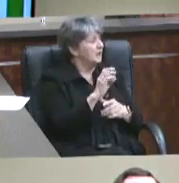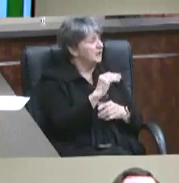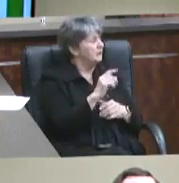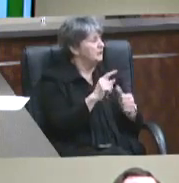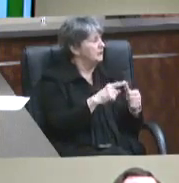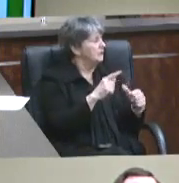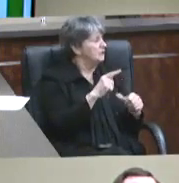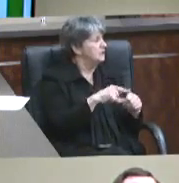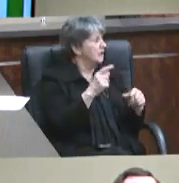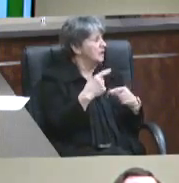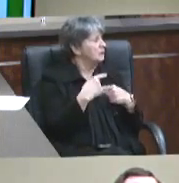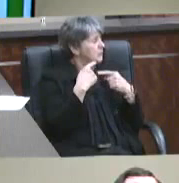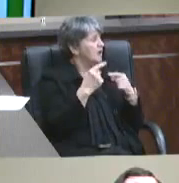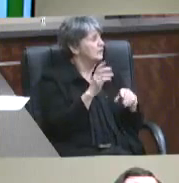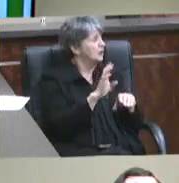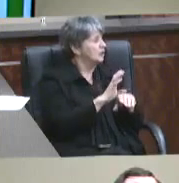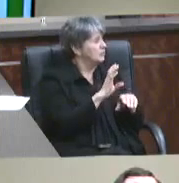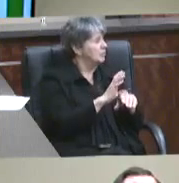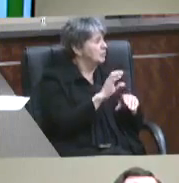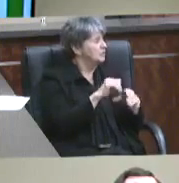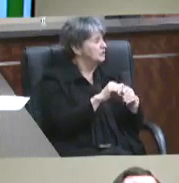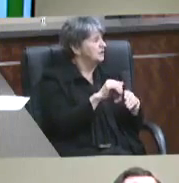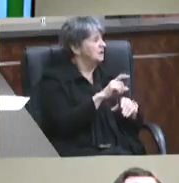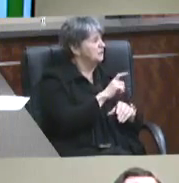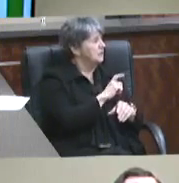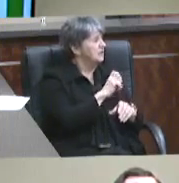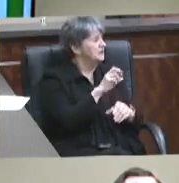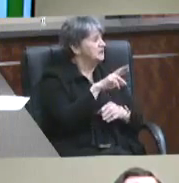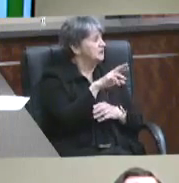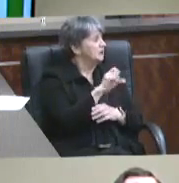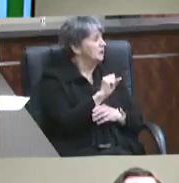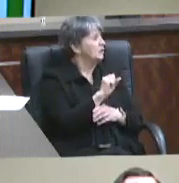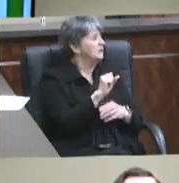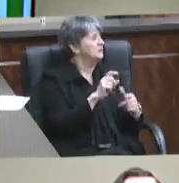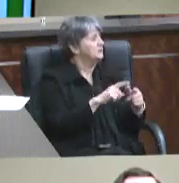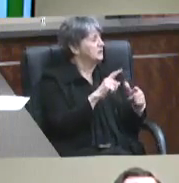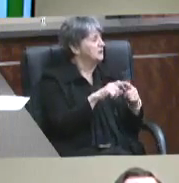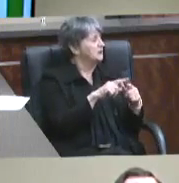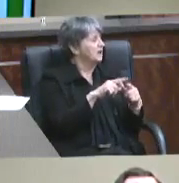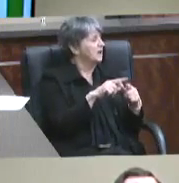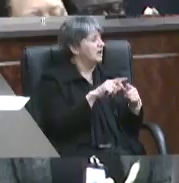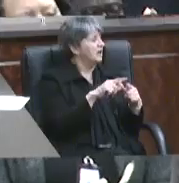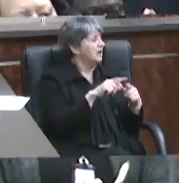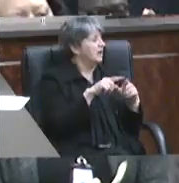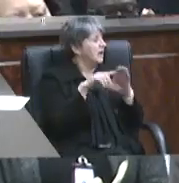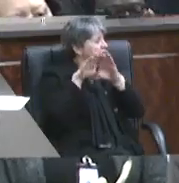ever, computers in our police cars. We then put cameras in our police